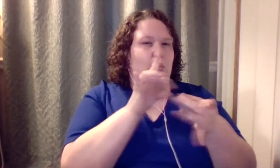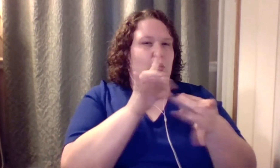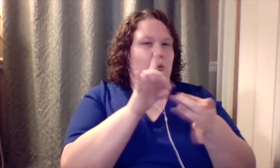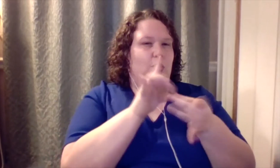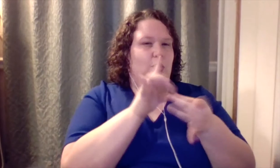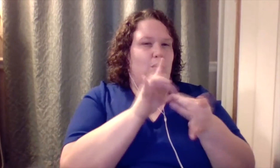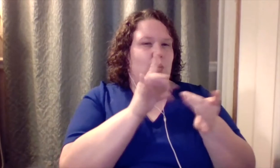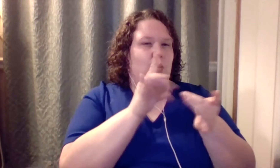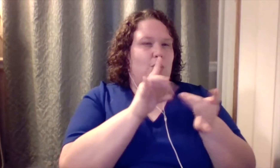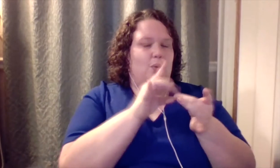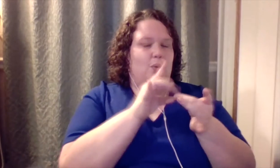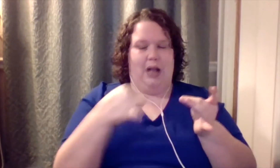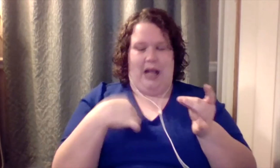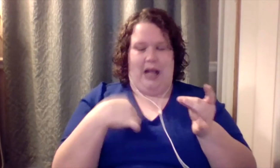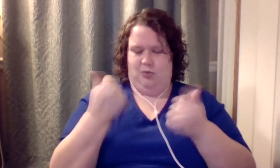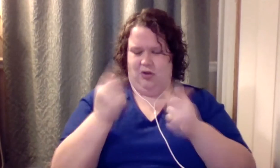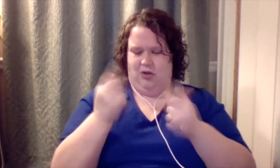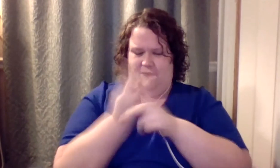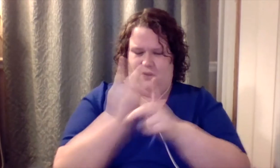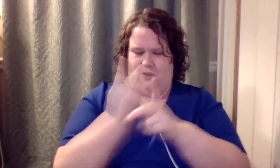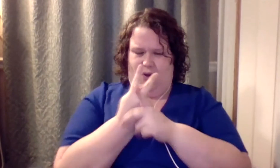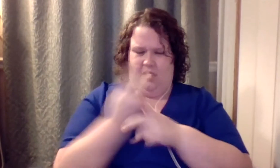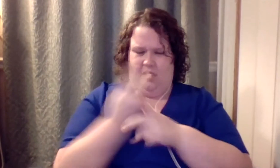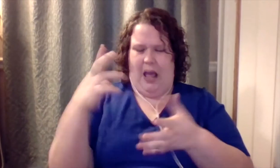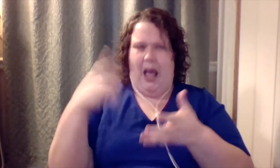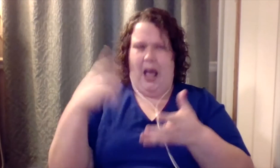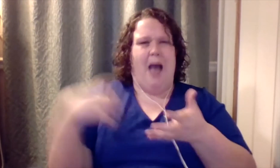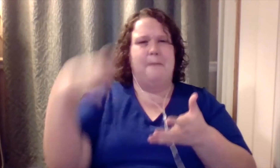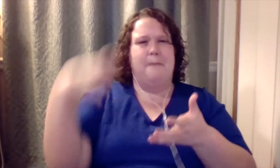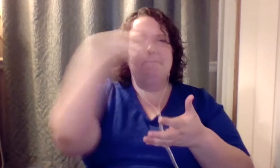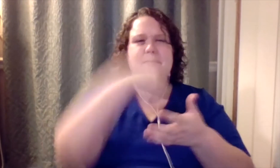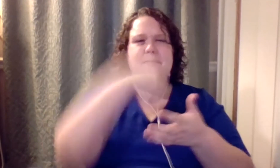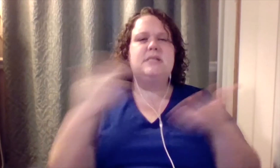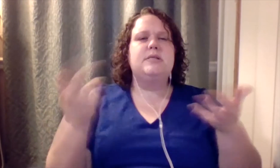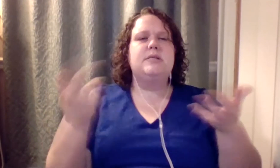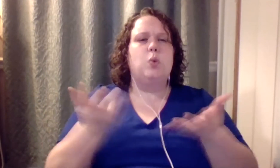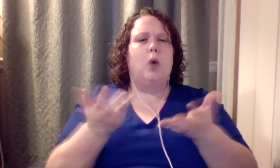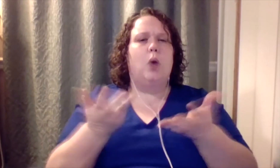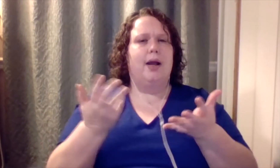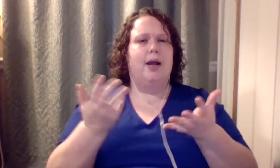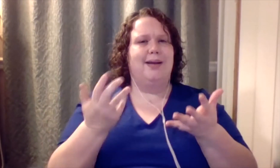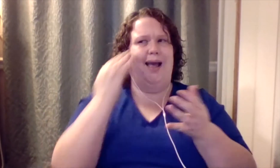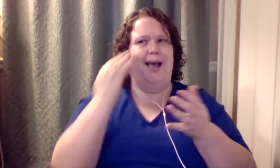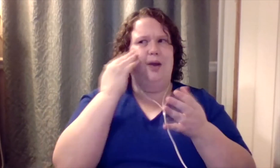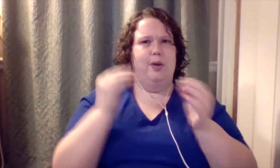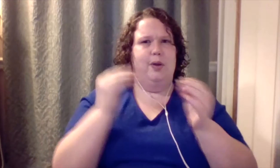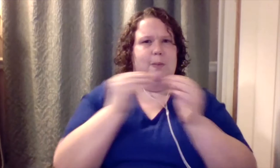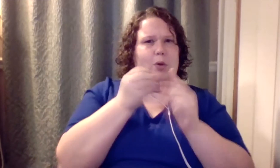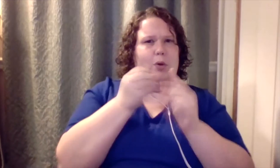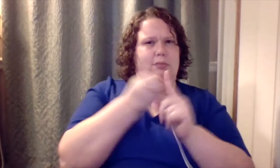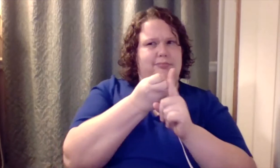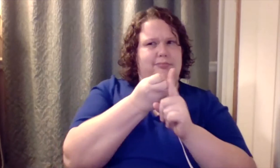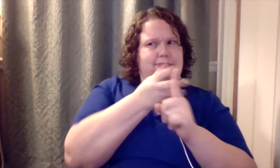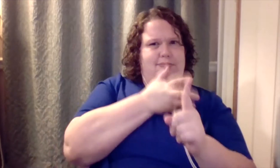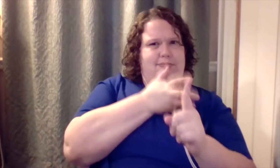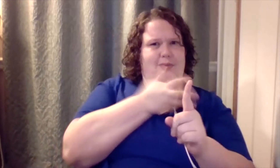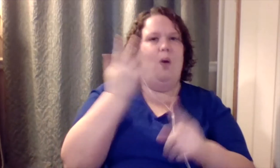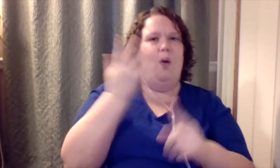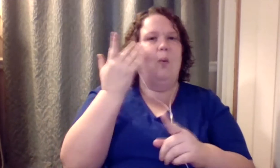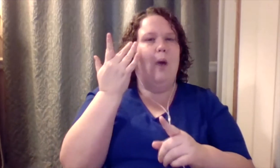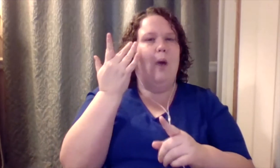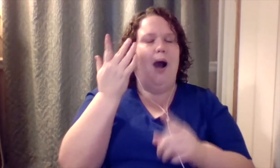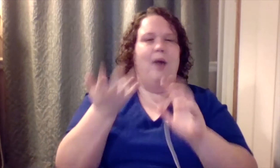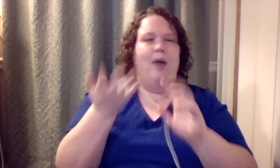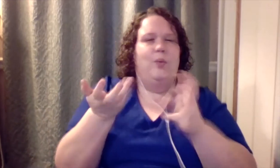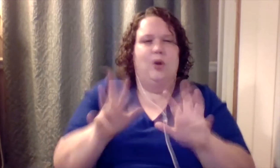I know there is more here. I know there's more to the story as to why we wouldn't want to make these changes.